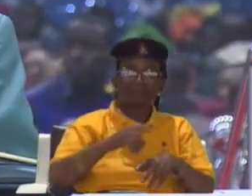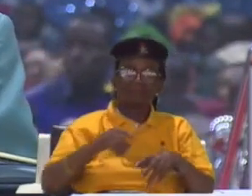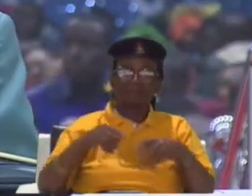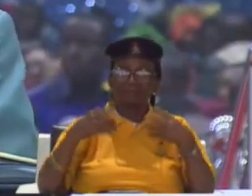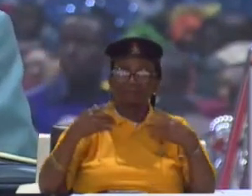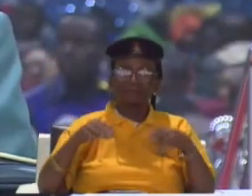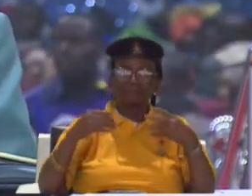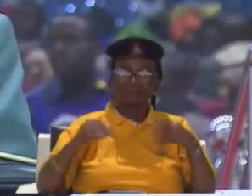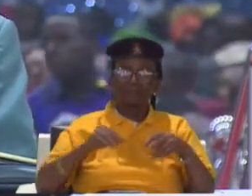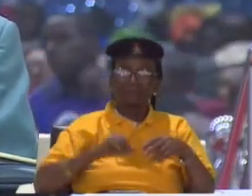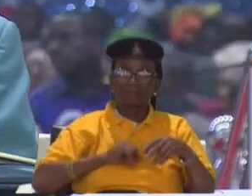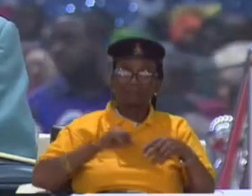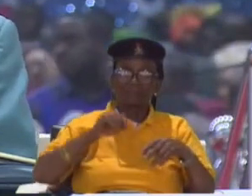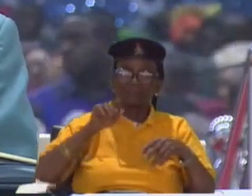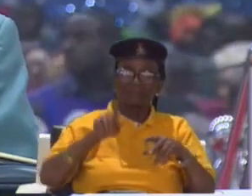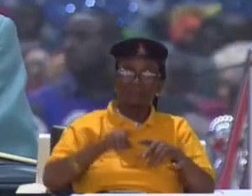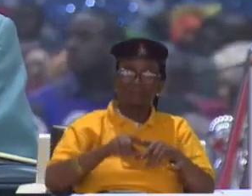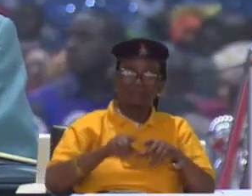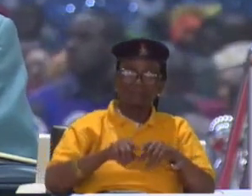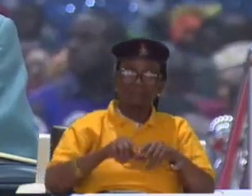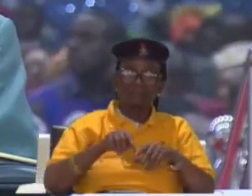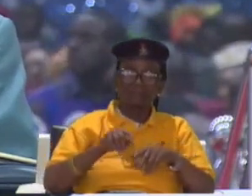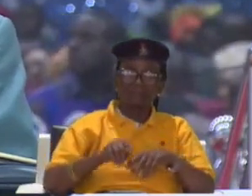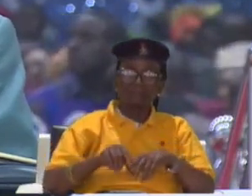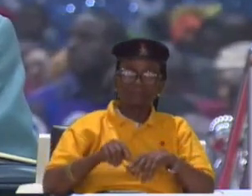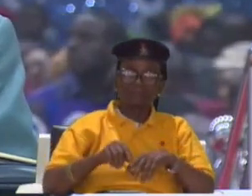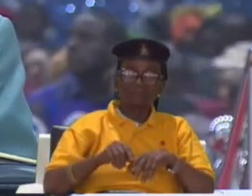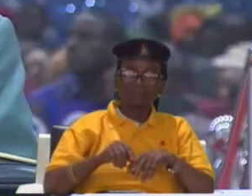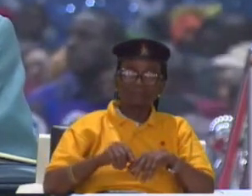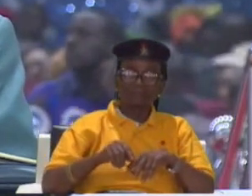also need a group of